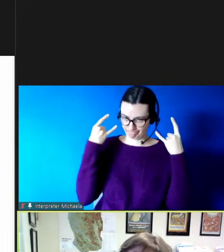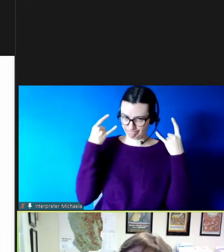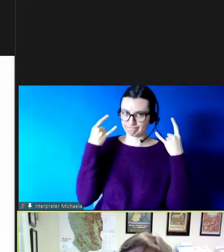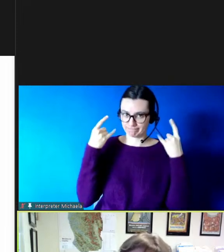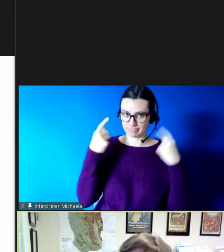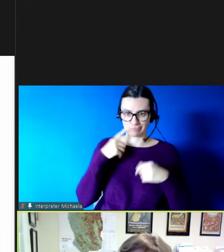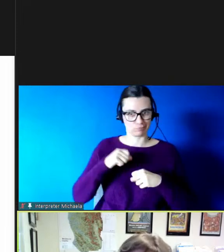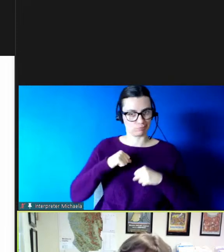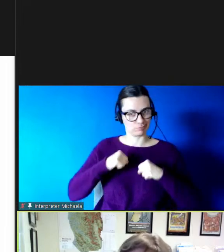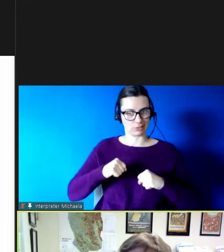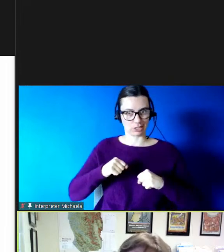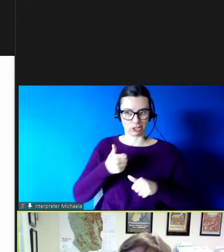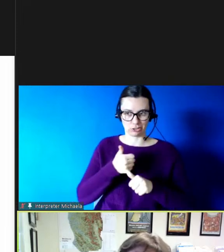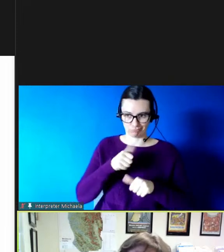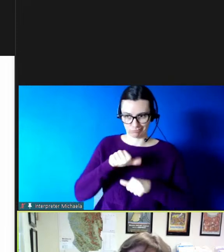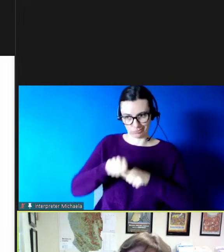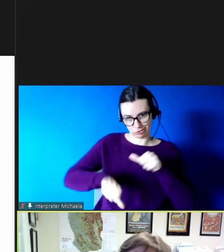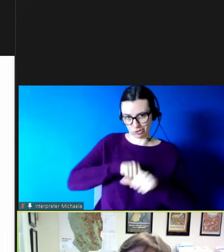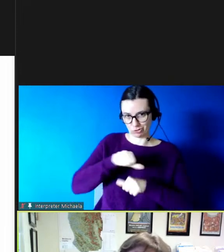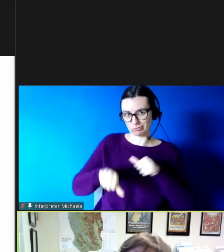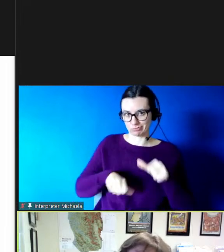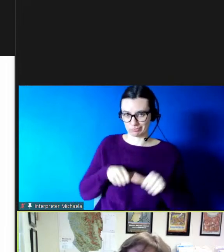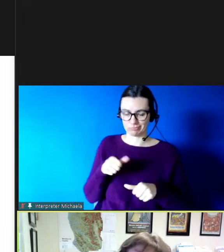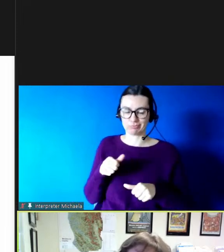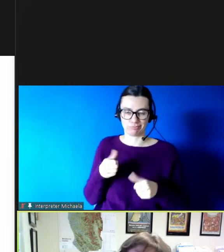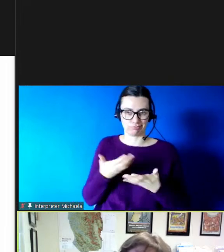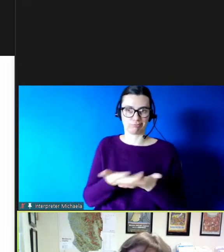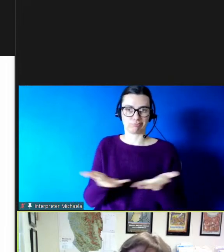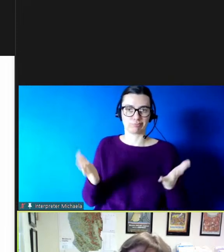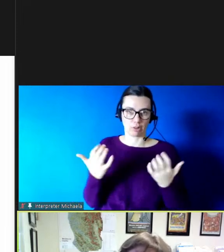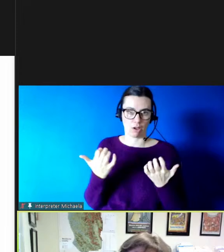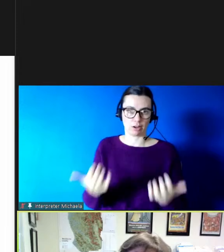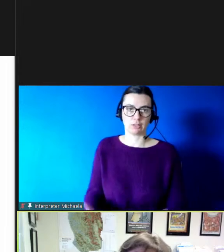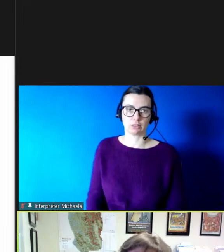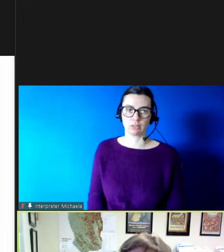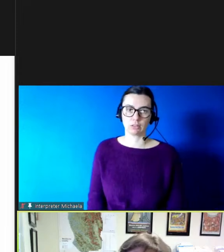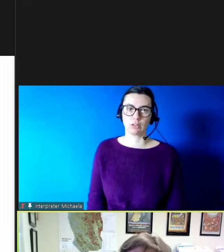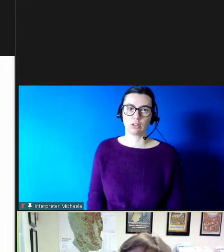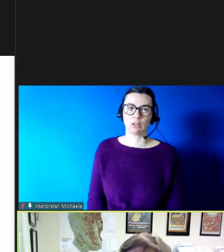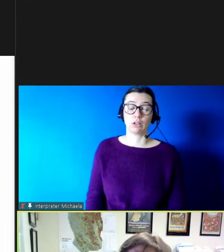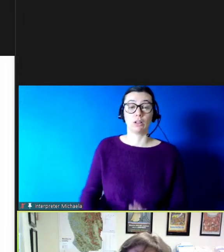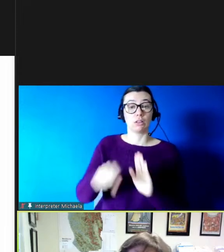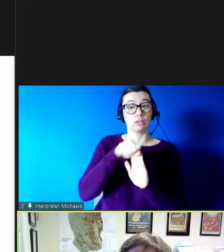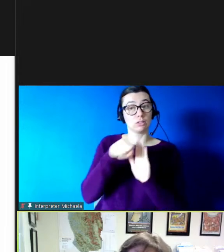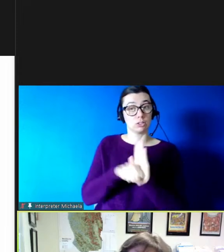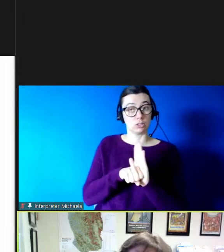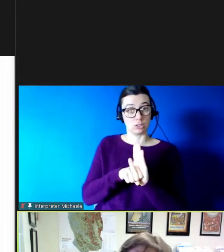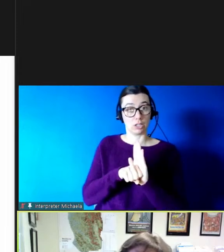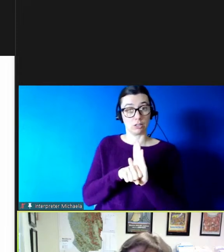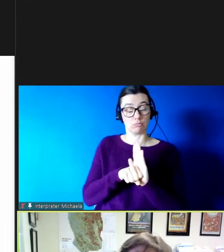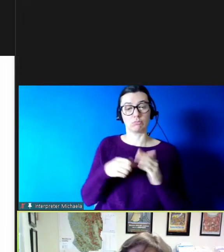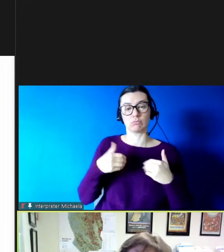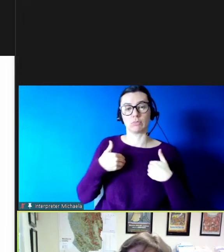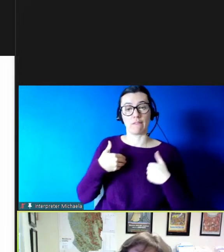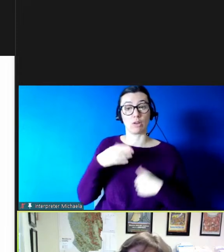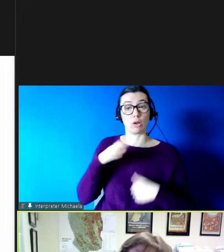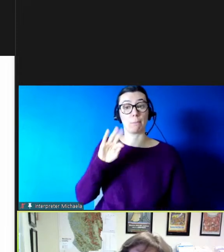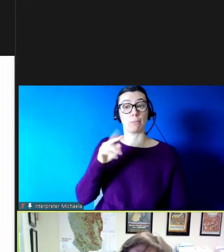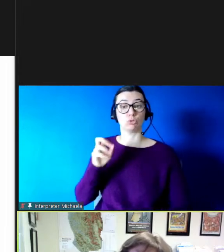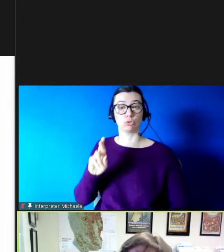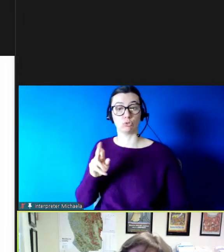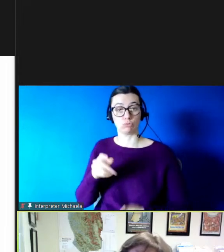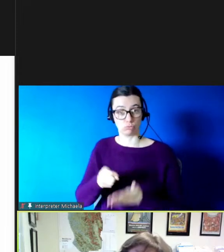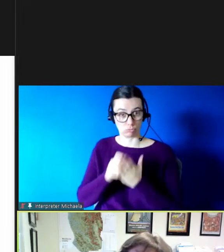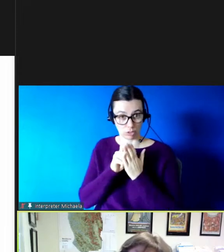each other and the audience. In the state, there has been booster requirements that are increased now